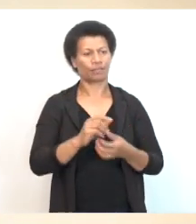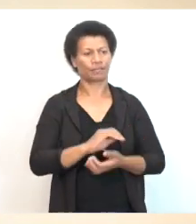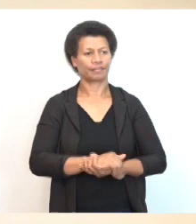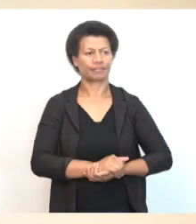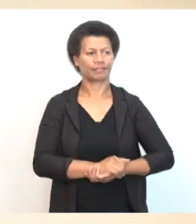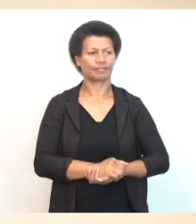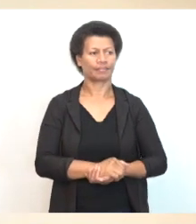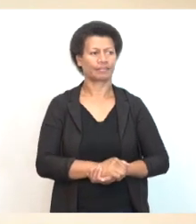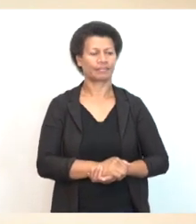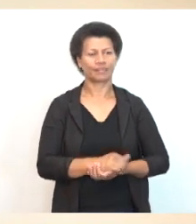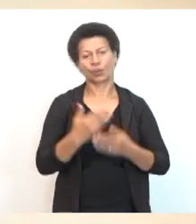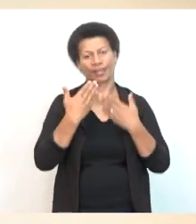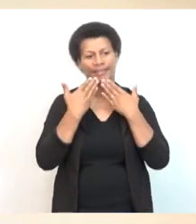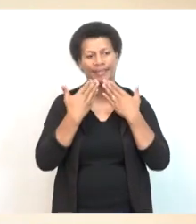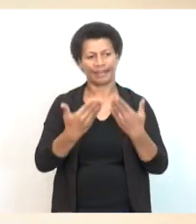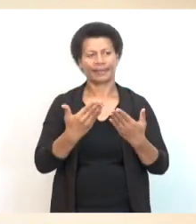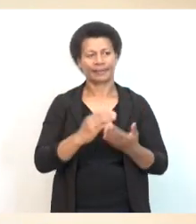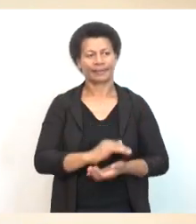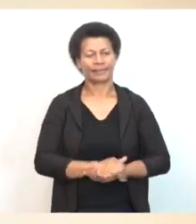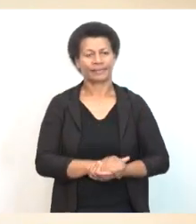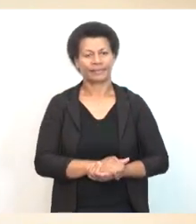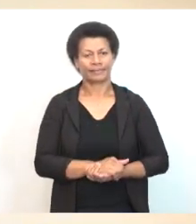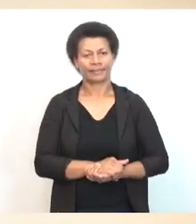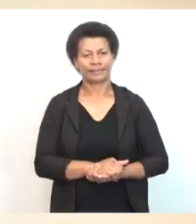that that matters before the COC.